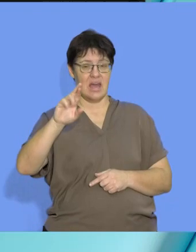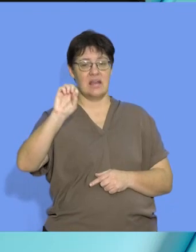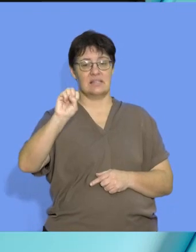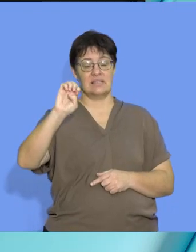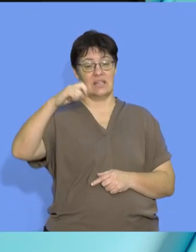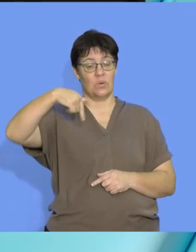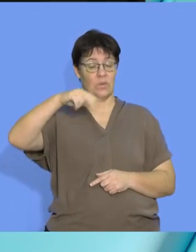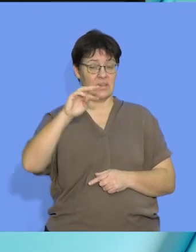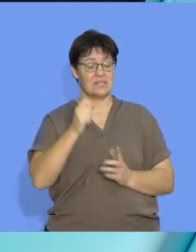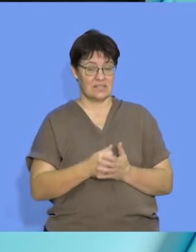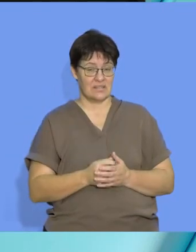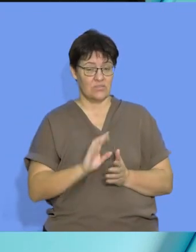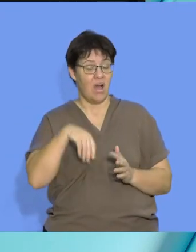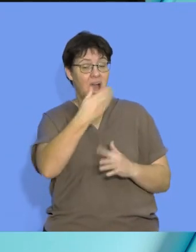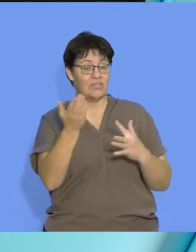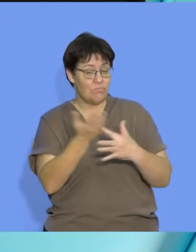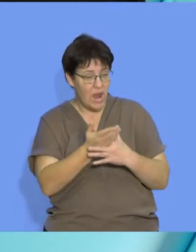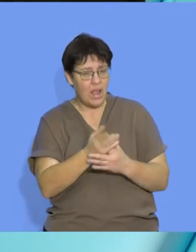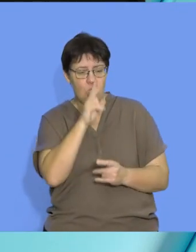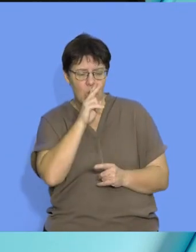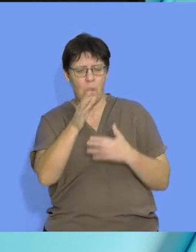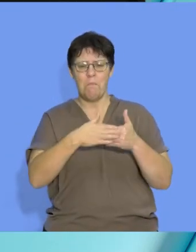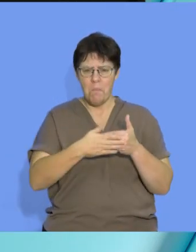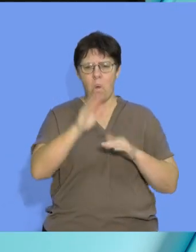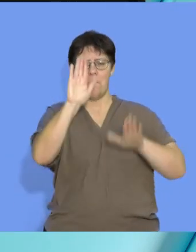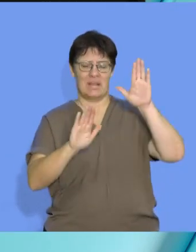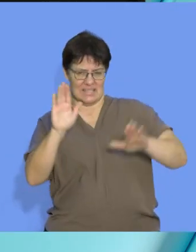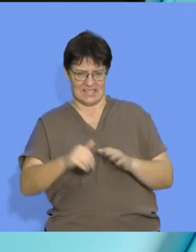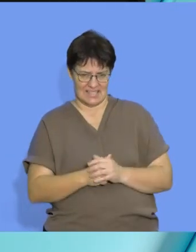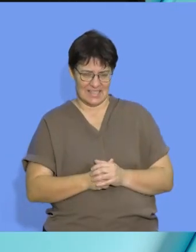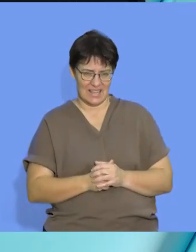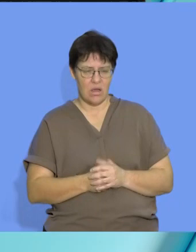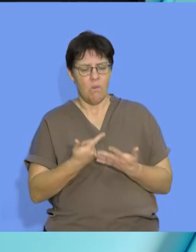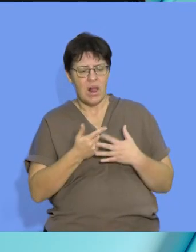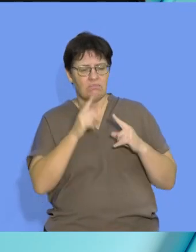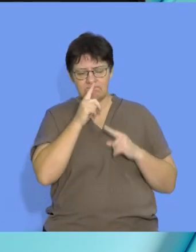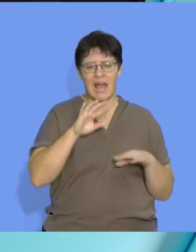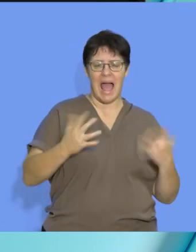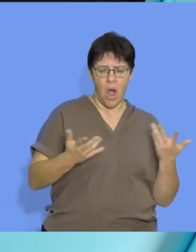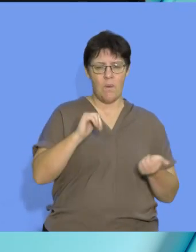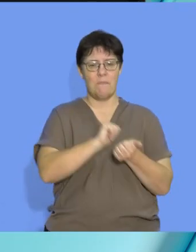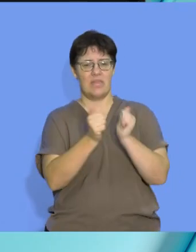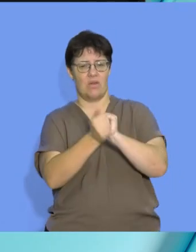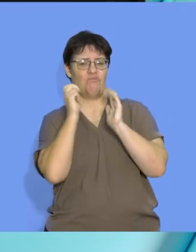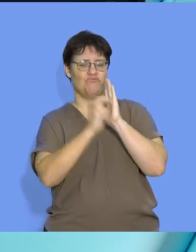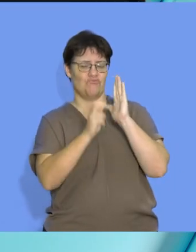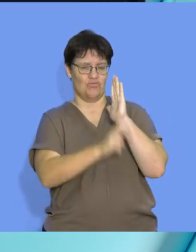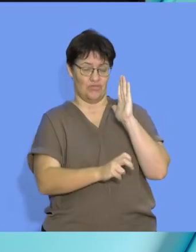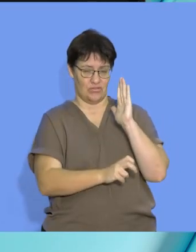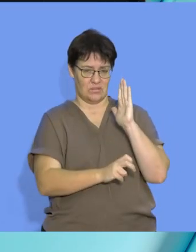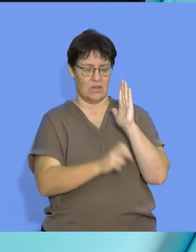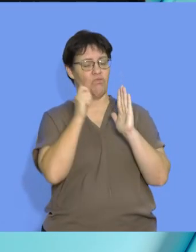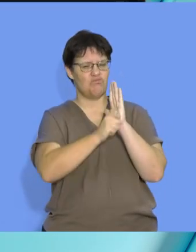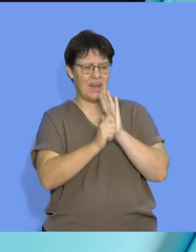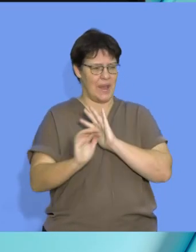are going to be looking at more different types of patterns or ways that we can actually write mathematical rules to describe